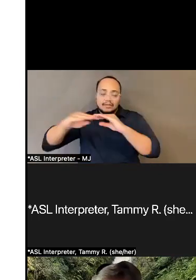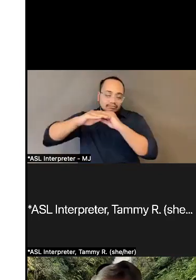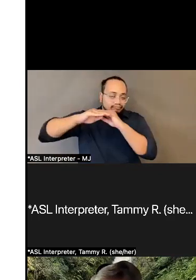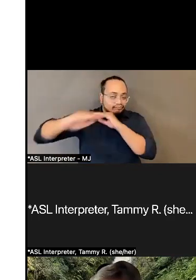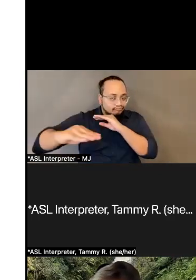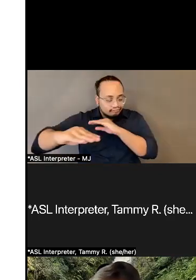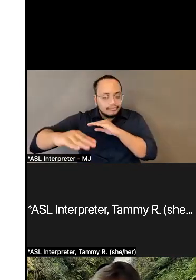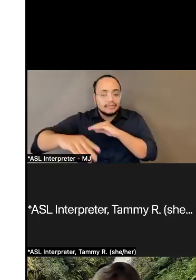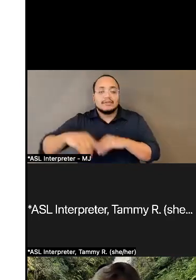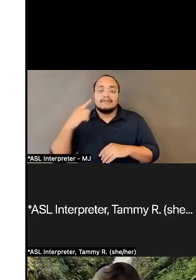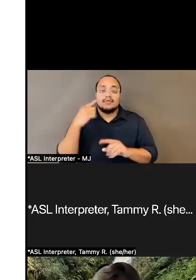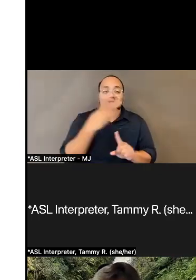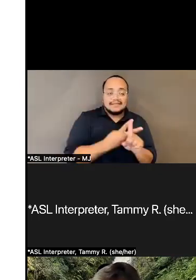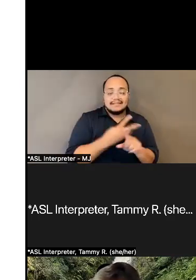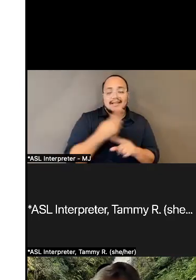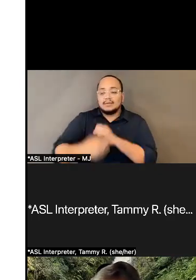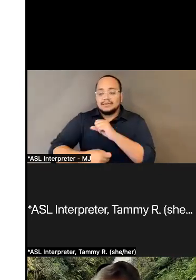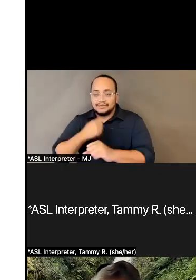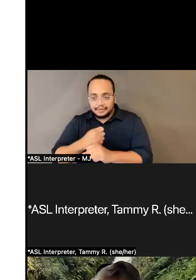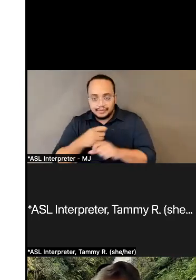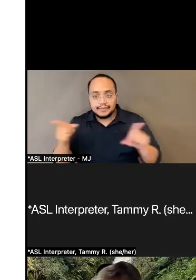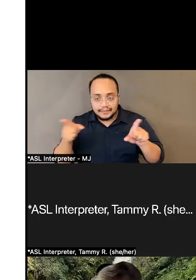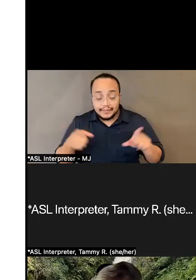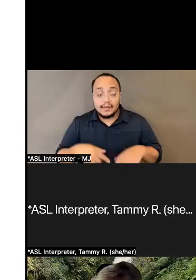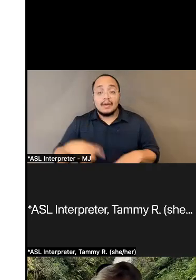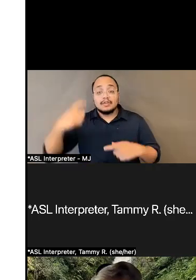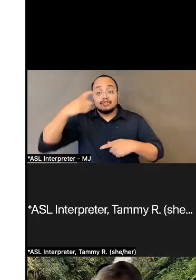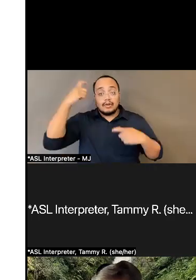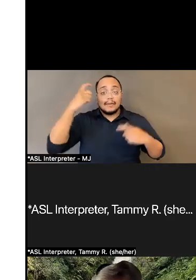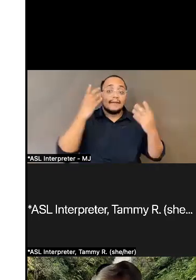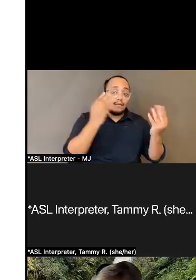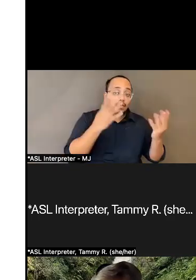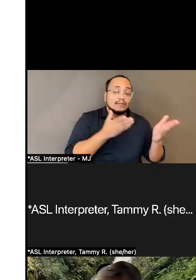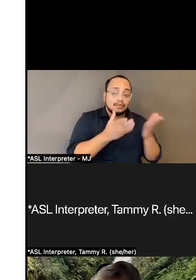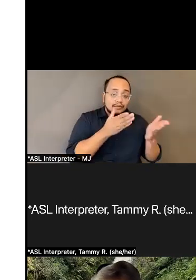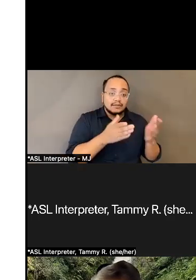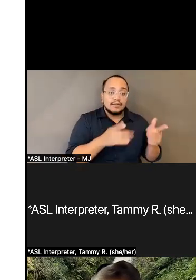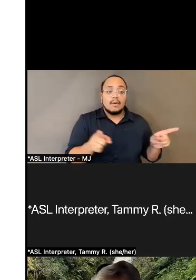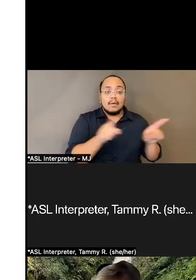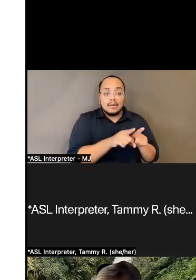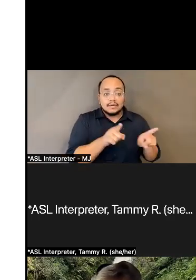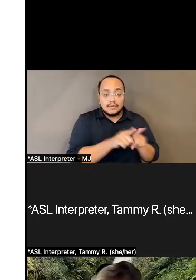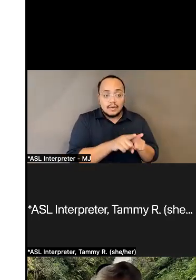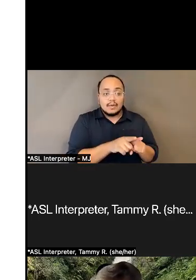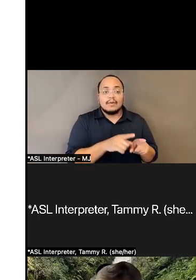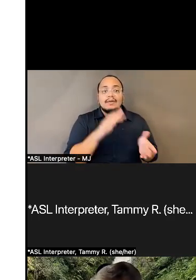at both 6 and 12 months. Trauma-informed services also led to less domestic violence